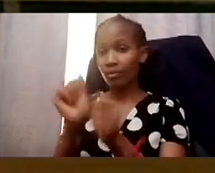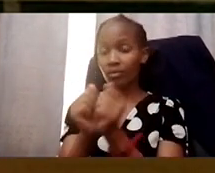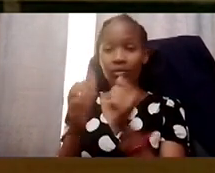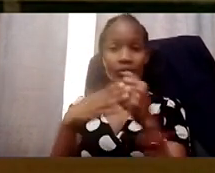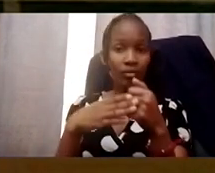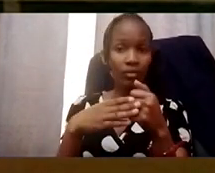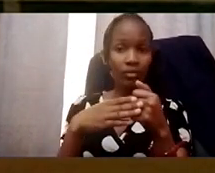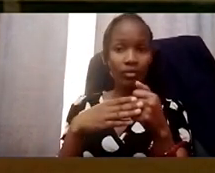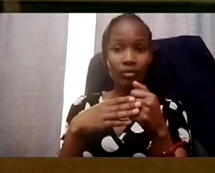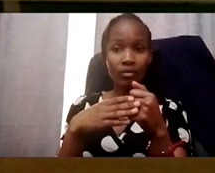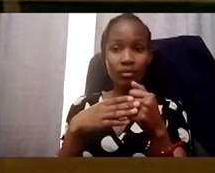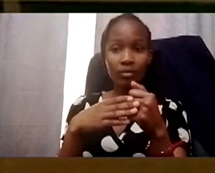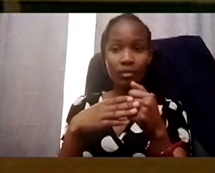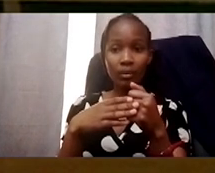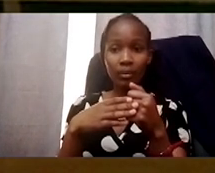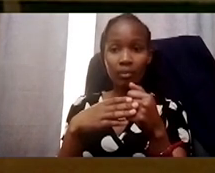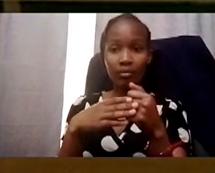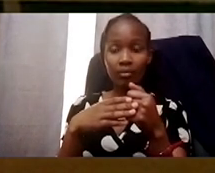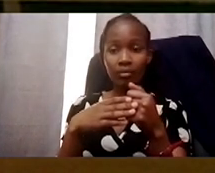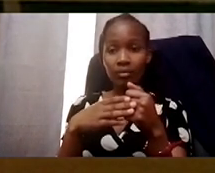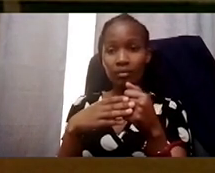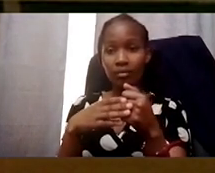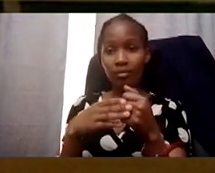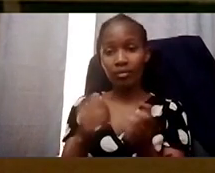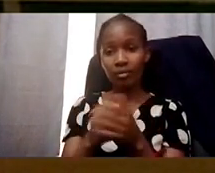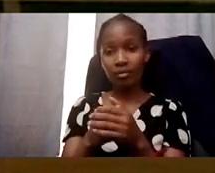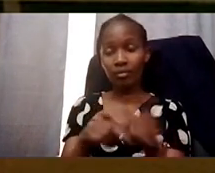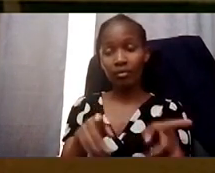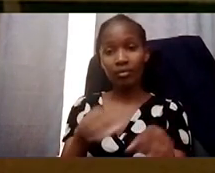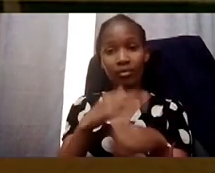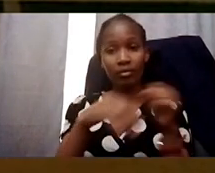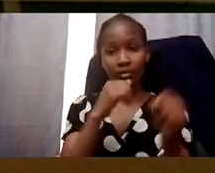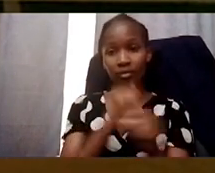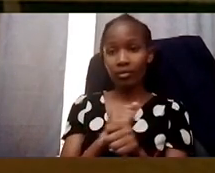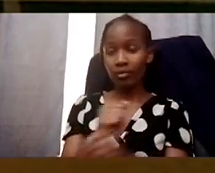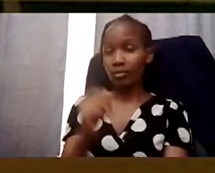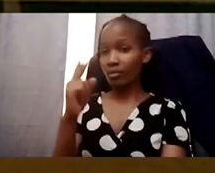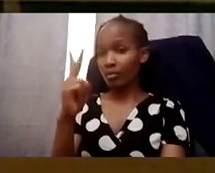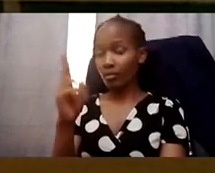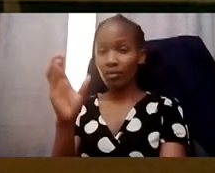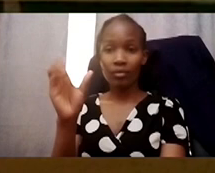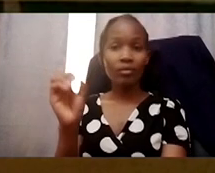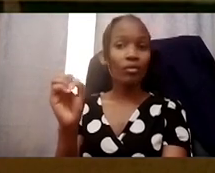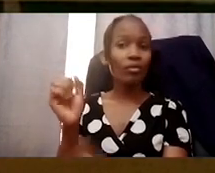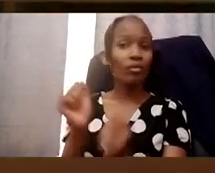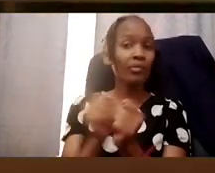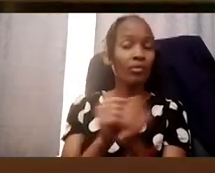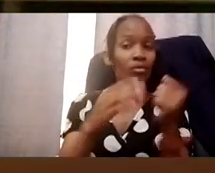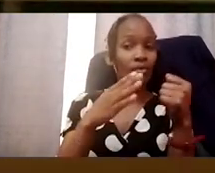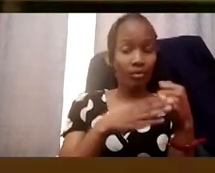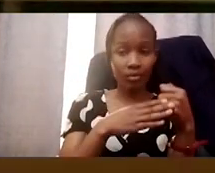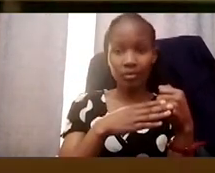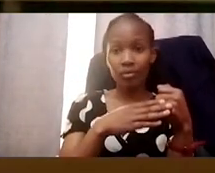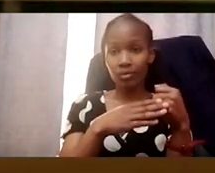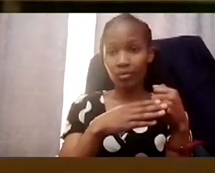they are unbeaten for most of the season in 2018 and 2019. The composition of the team promotes peace coexistence